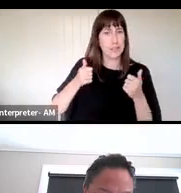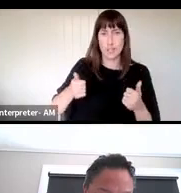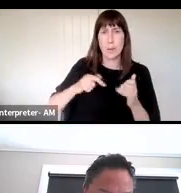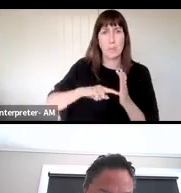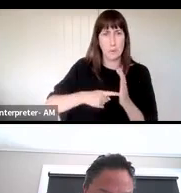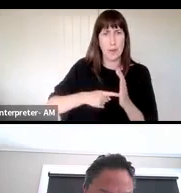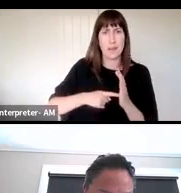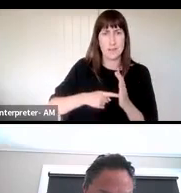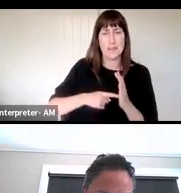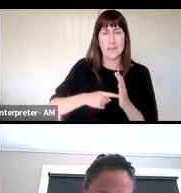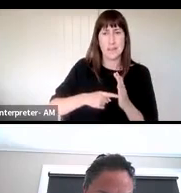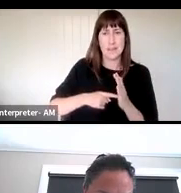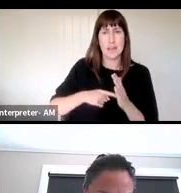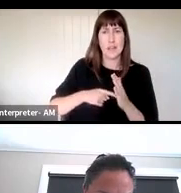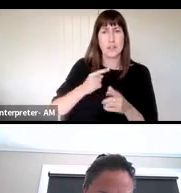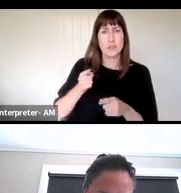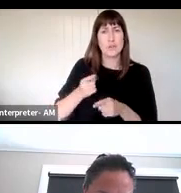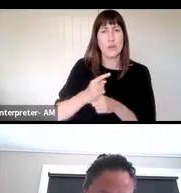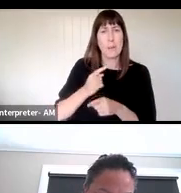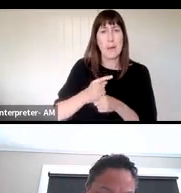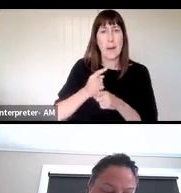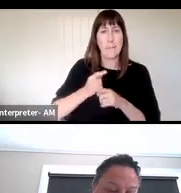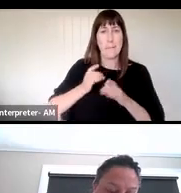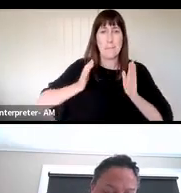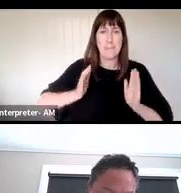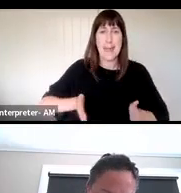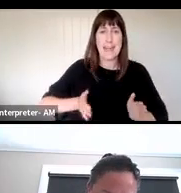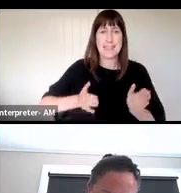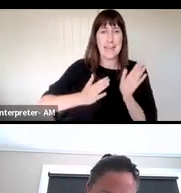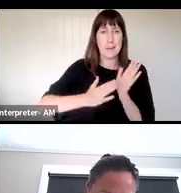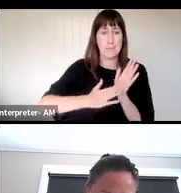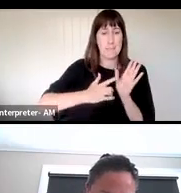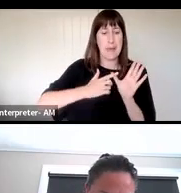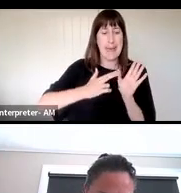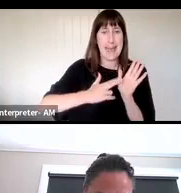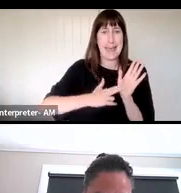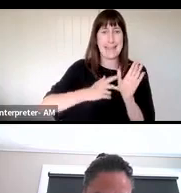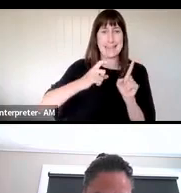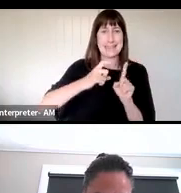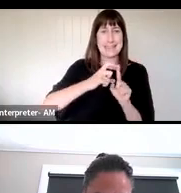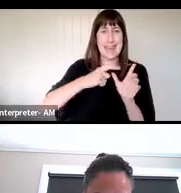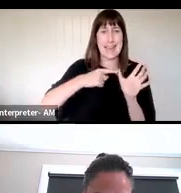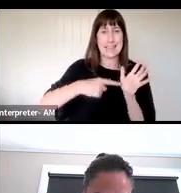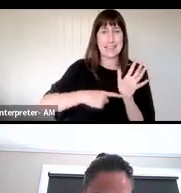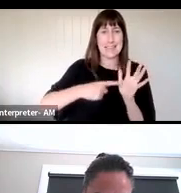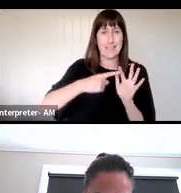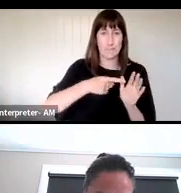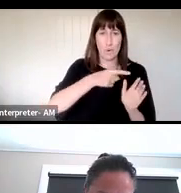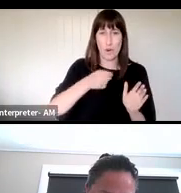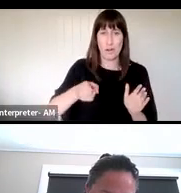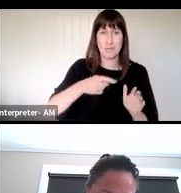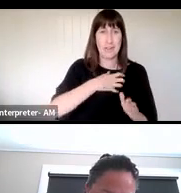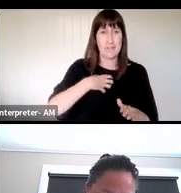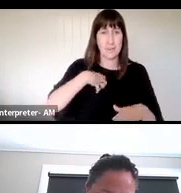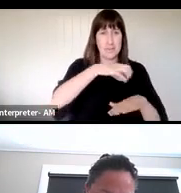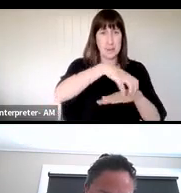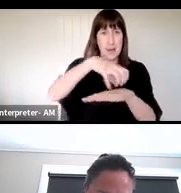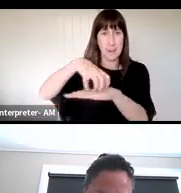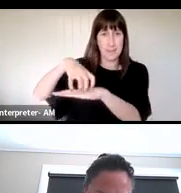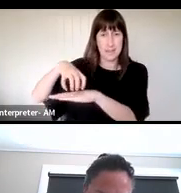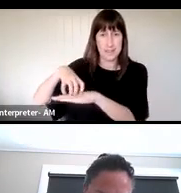with the mandating of government departments and then following up with